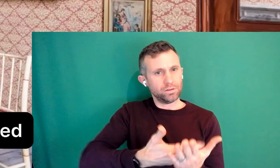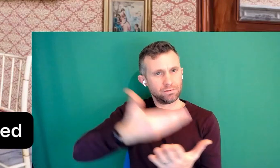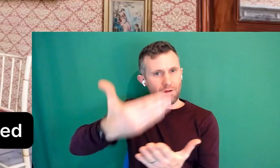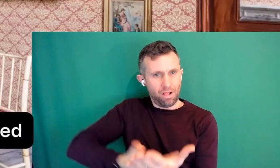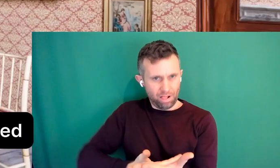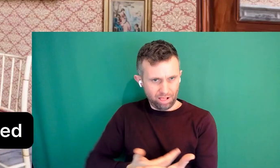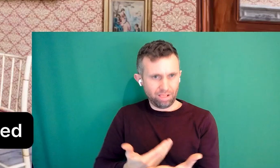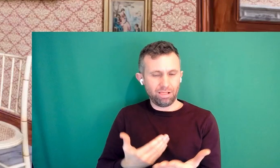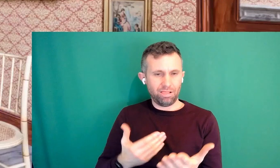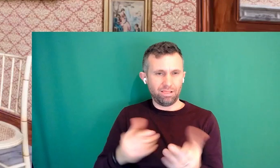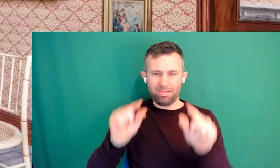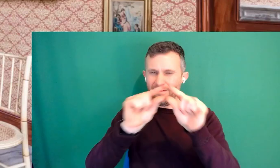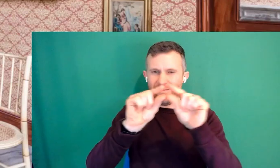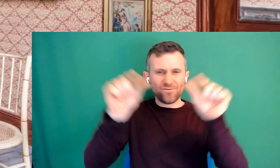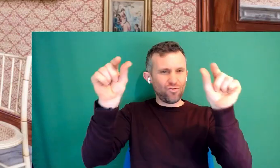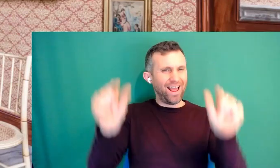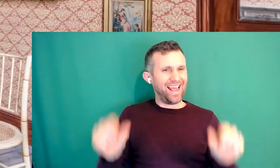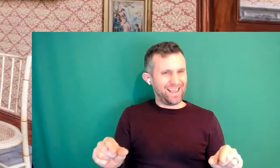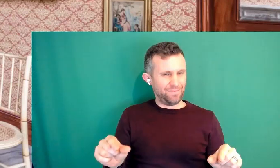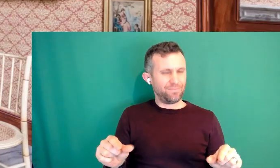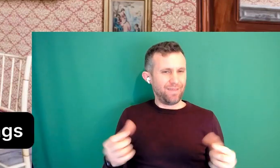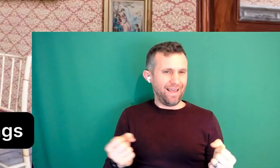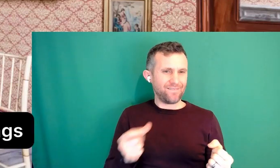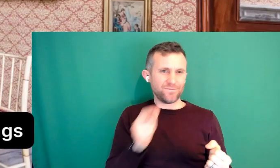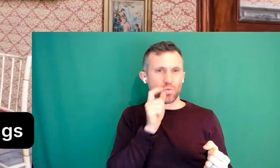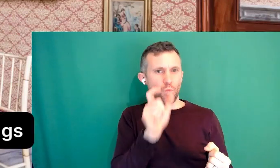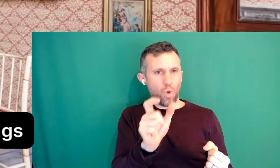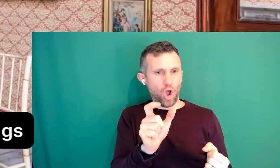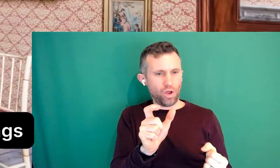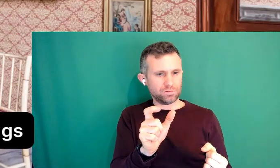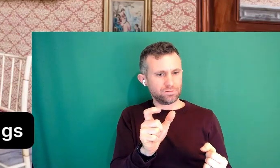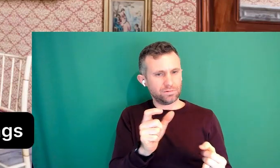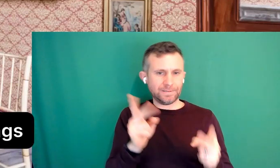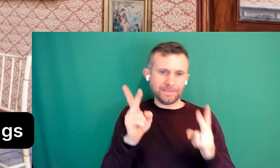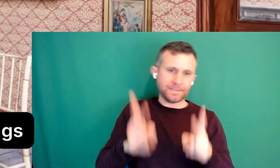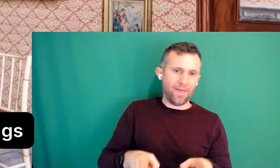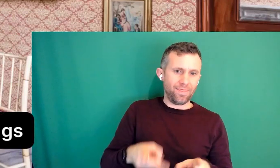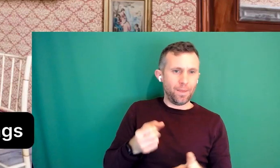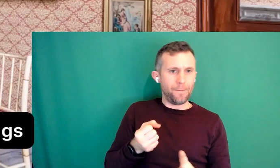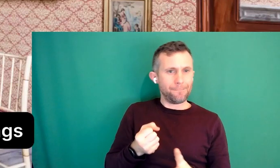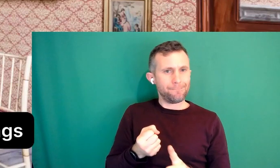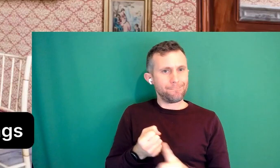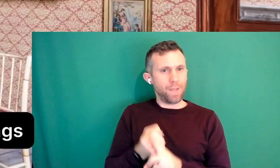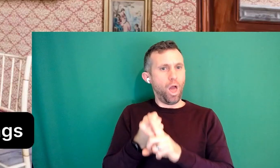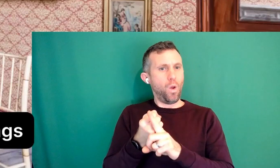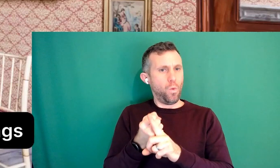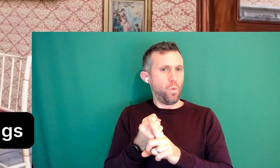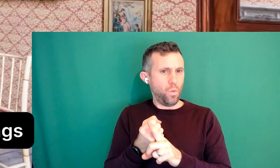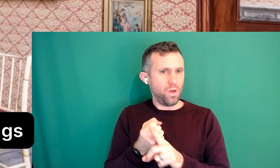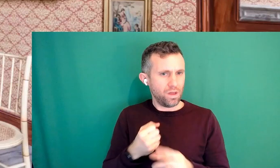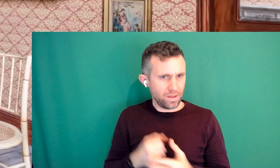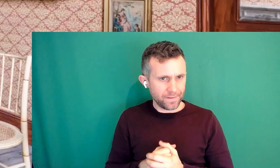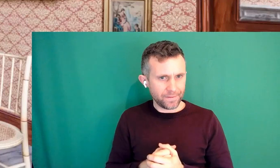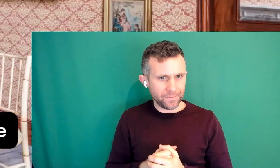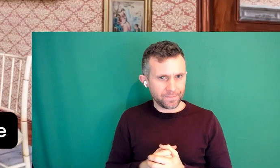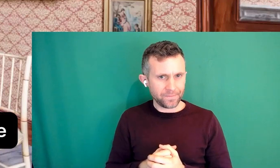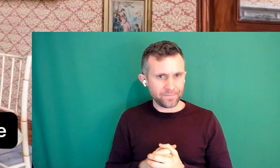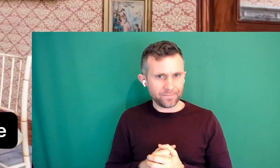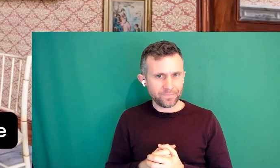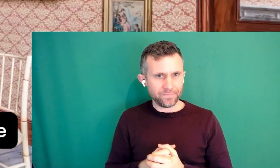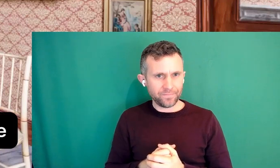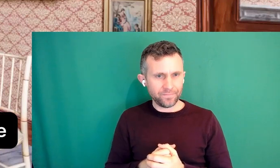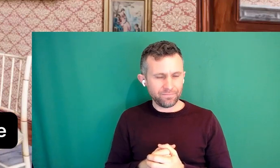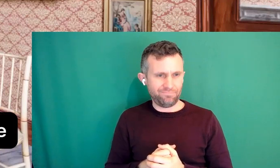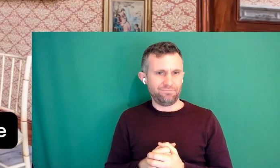decorate as she liked. It is a small yet warm room covered with paintings, with a window